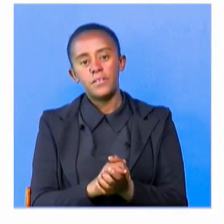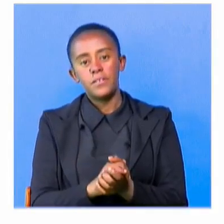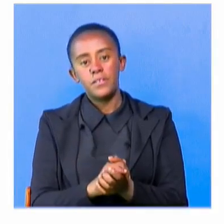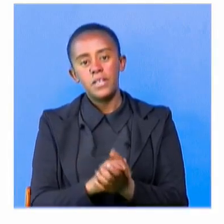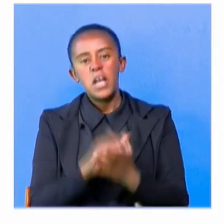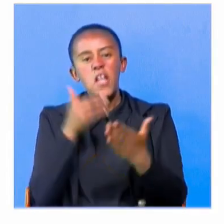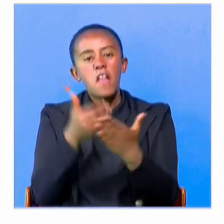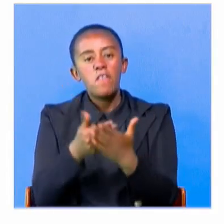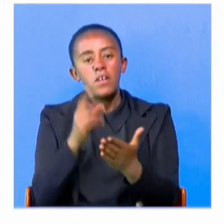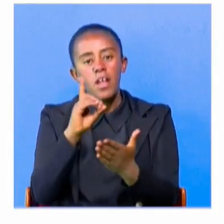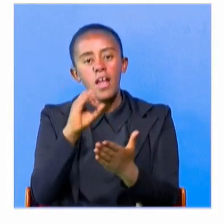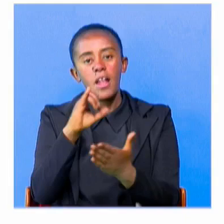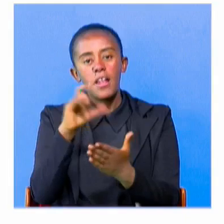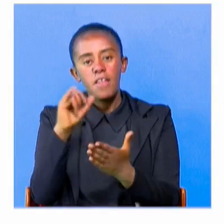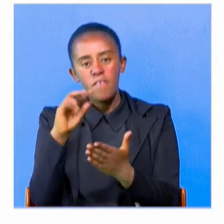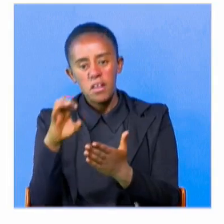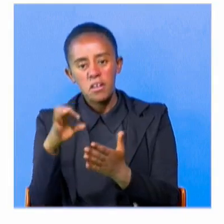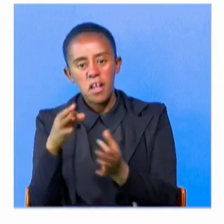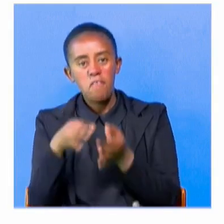delivered